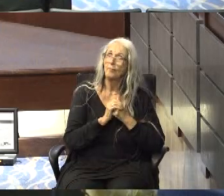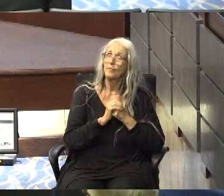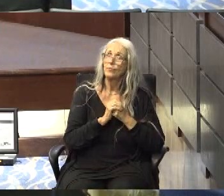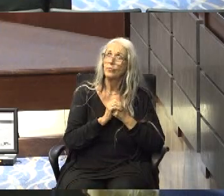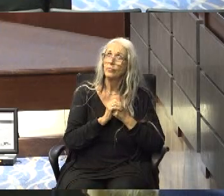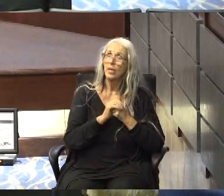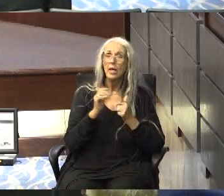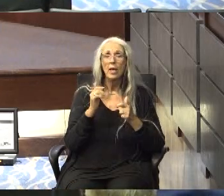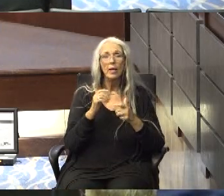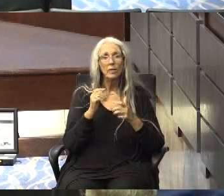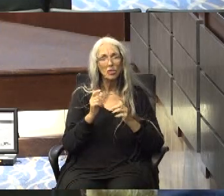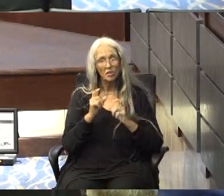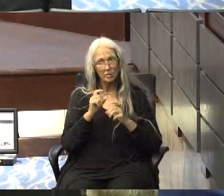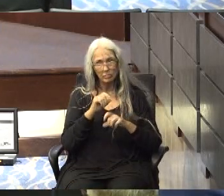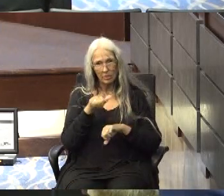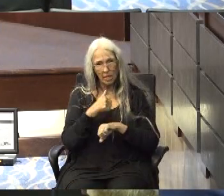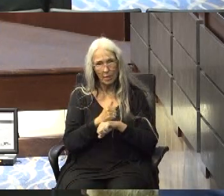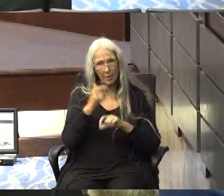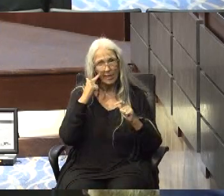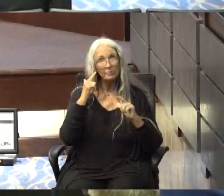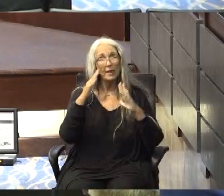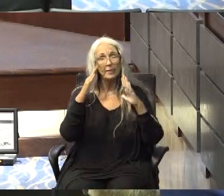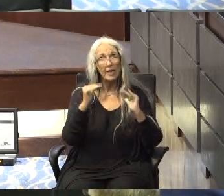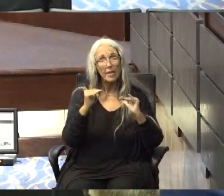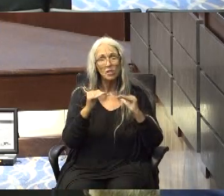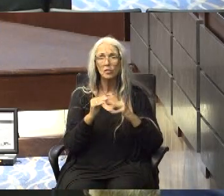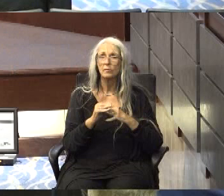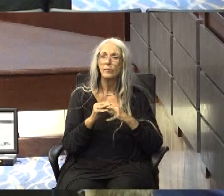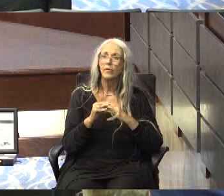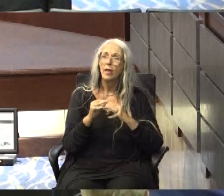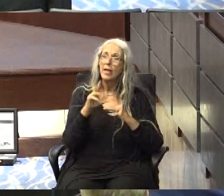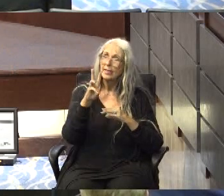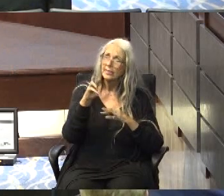those expectations. I'm curious, out of the 60+